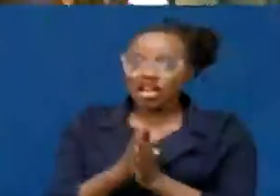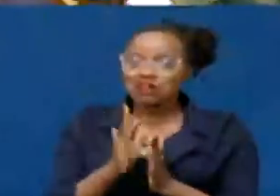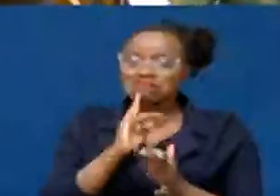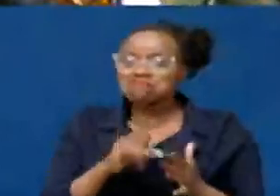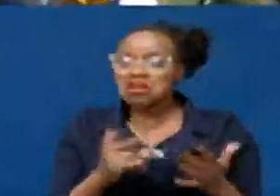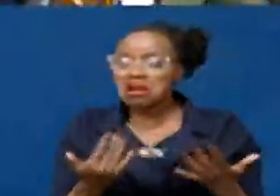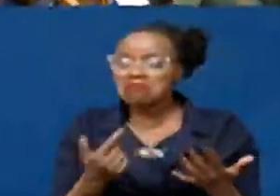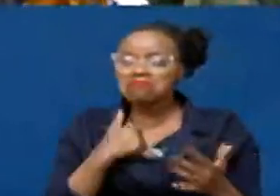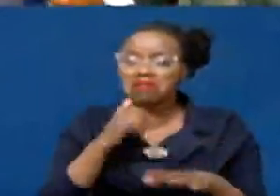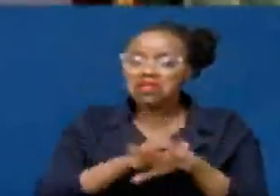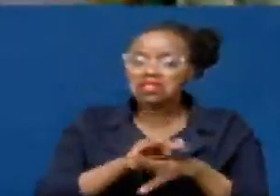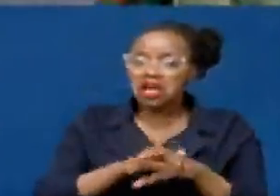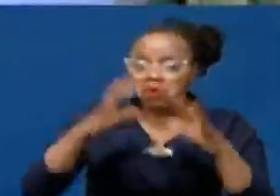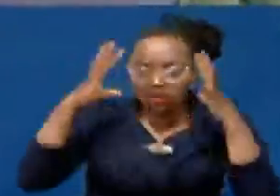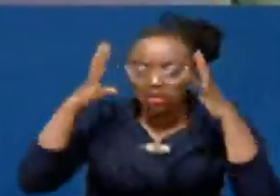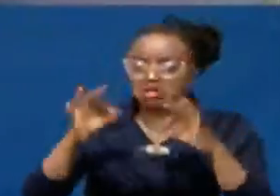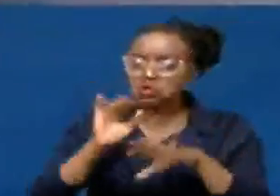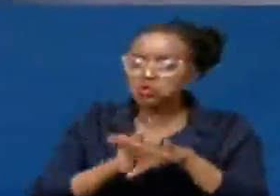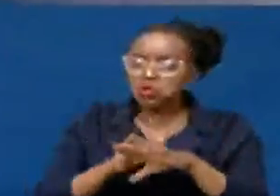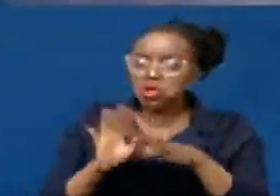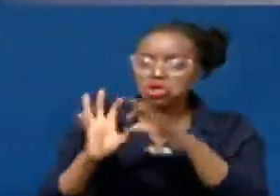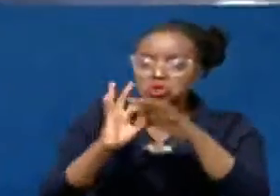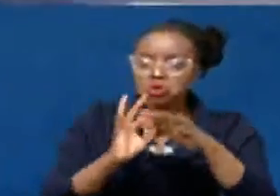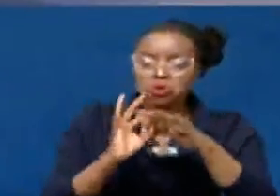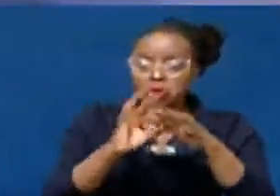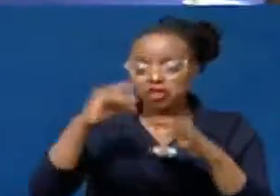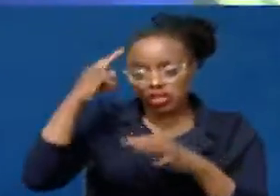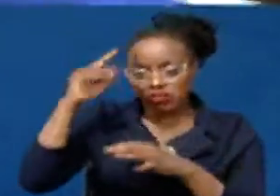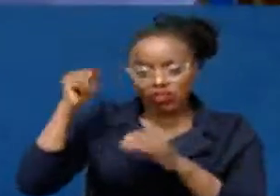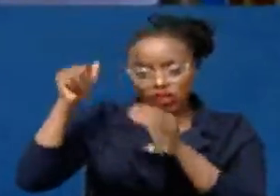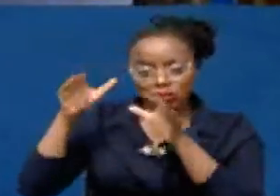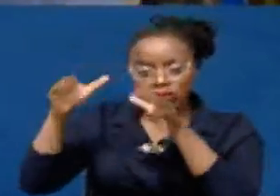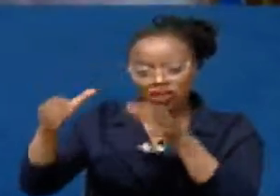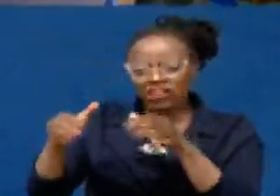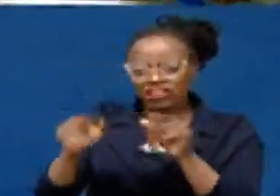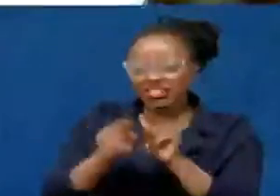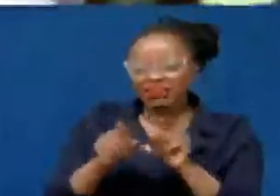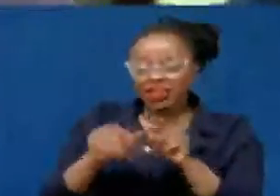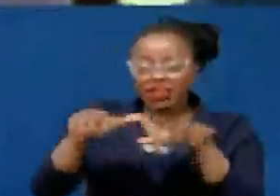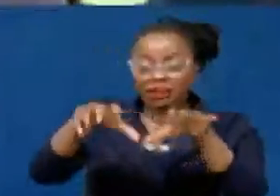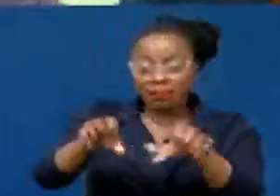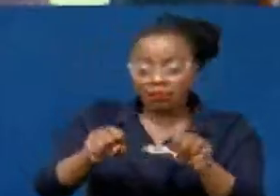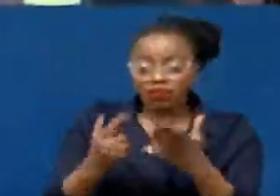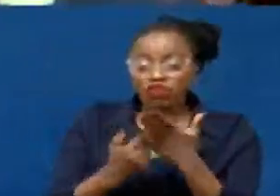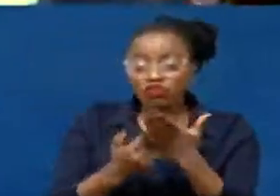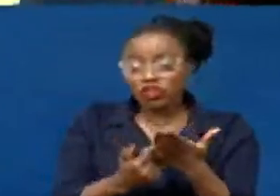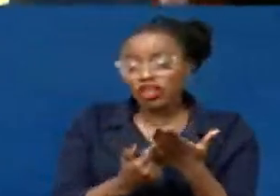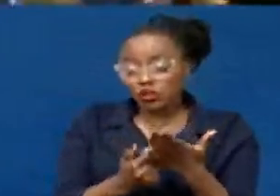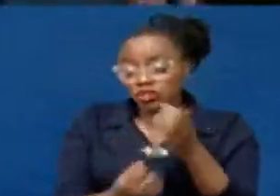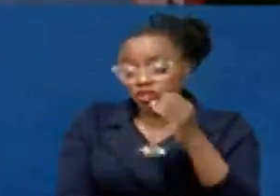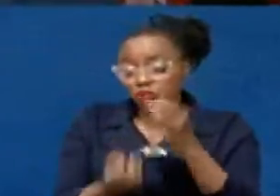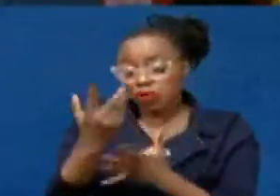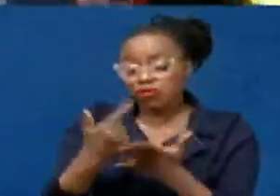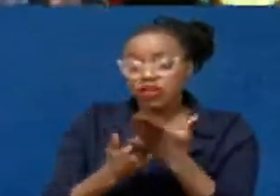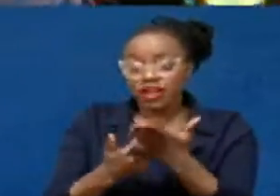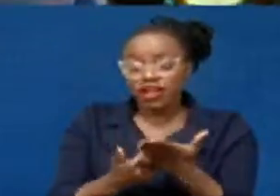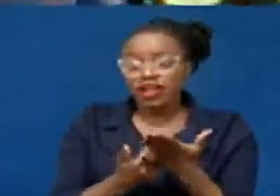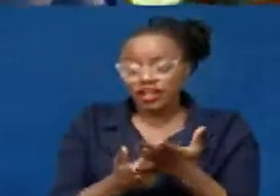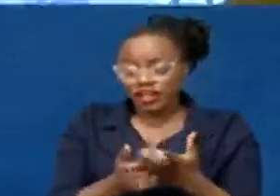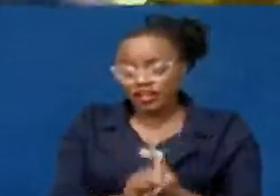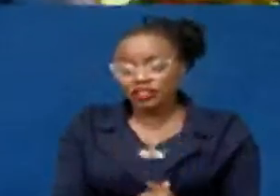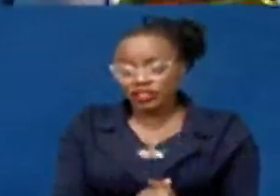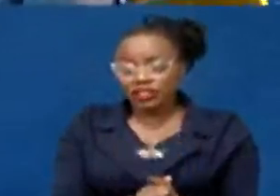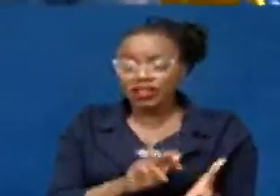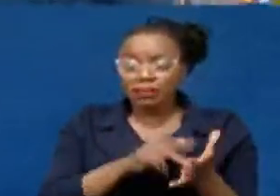saying, oh, it's a good move and all that, the unity of the party, I think now it's setting the stage for negotiations. I think amnesia